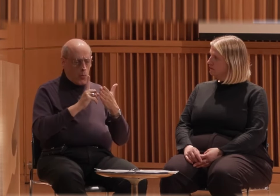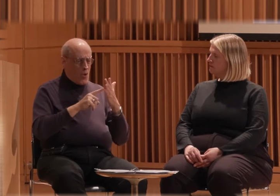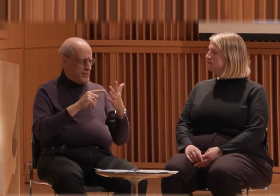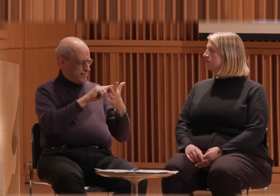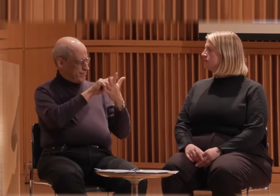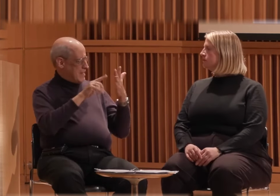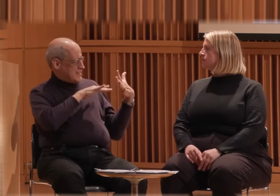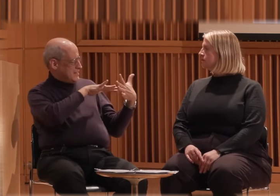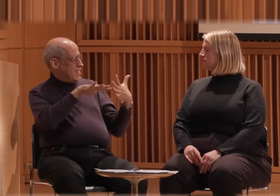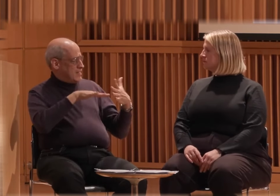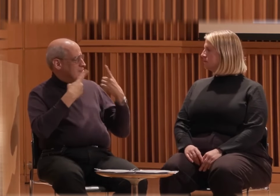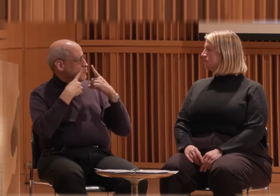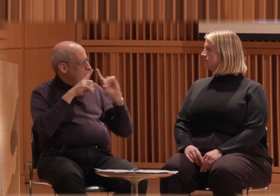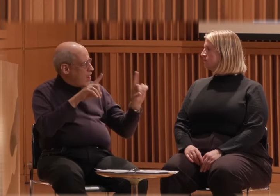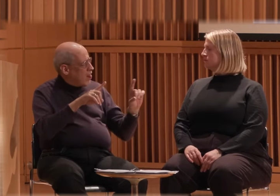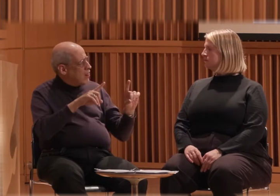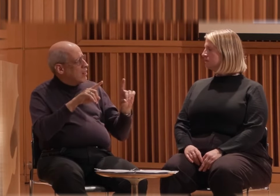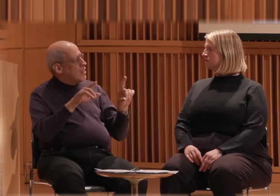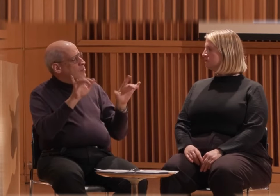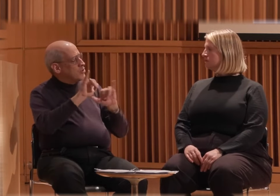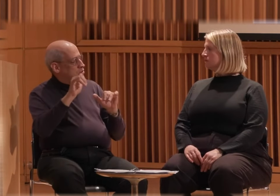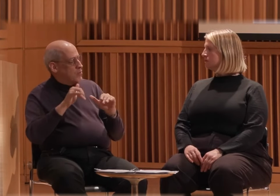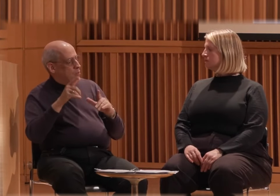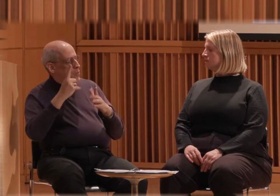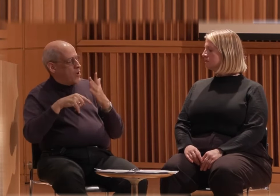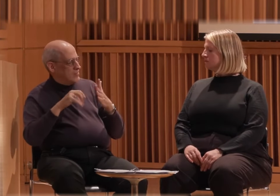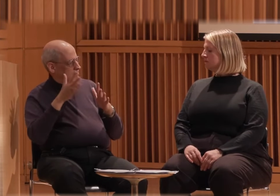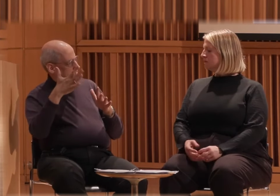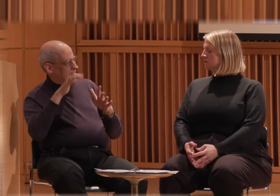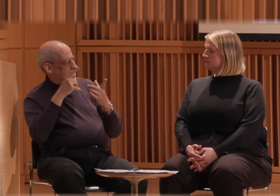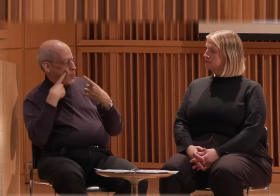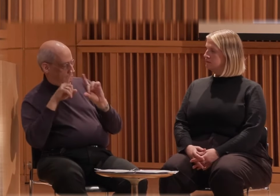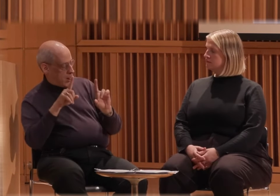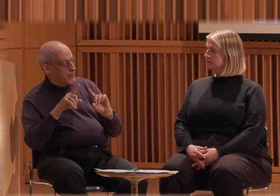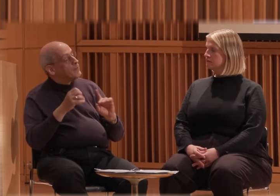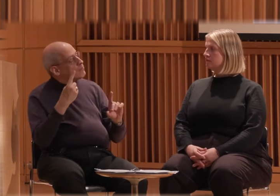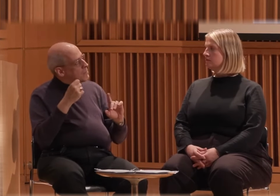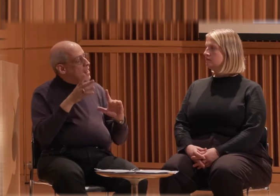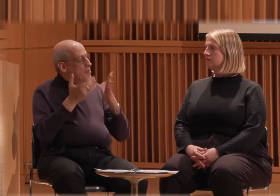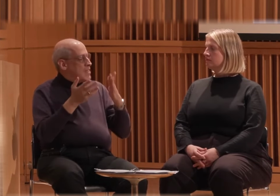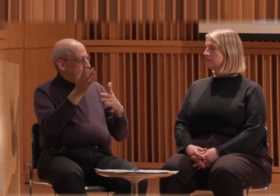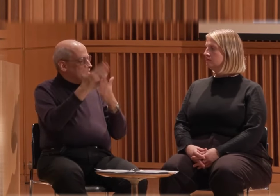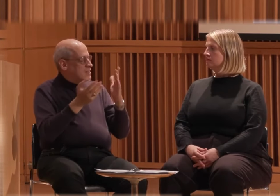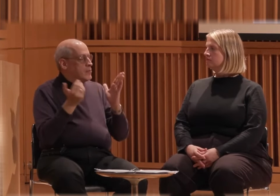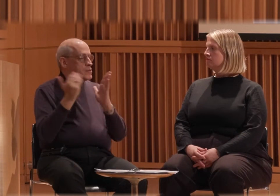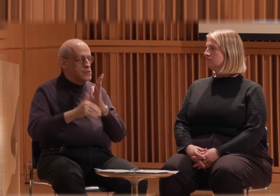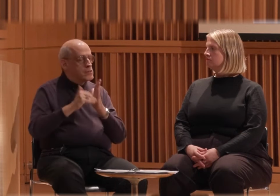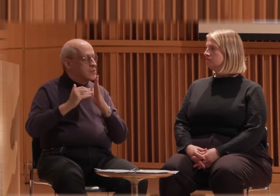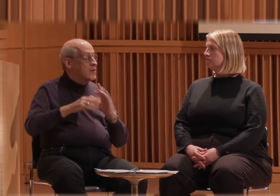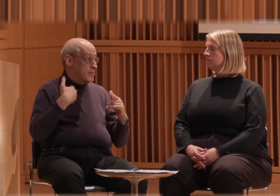what do these kinds of studies do well, but also what they might do less well? I think they can be kind of redundant sometimes. So when I